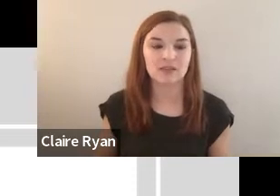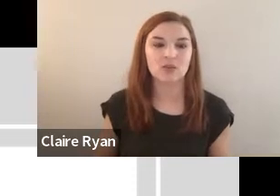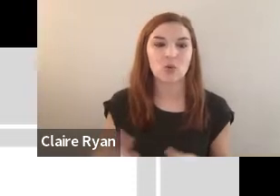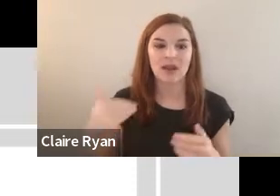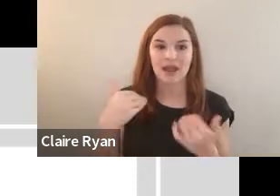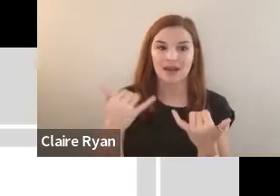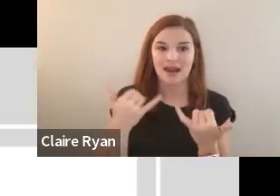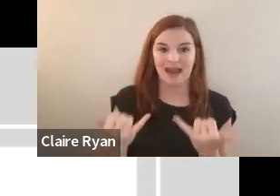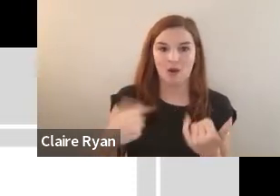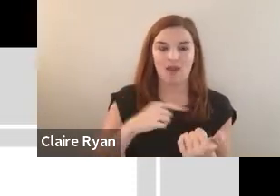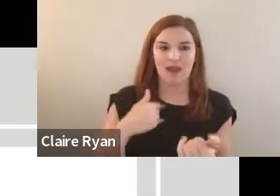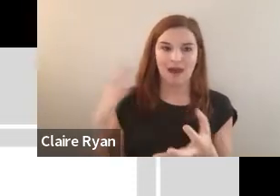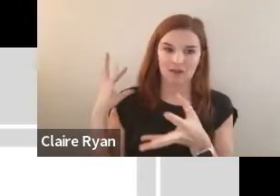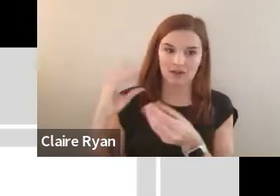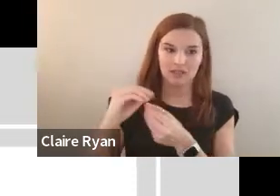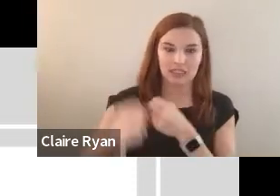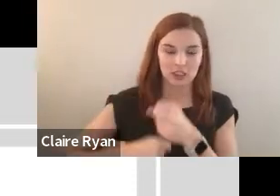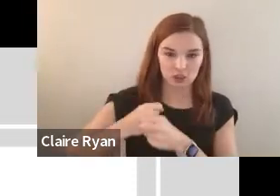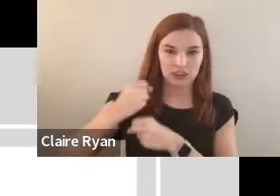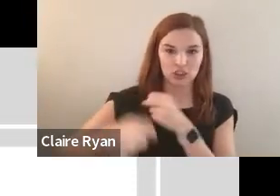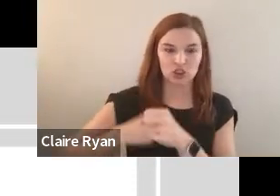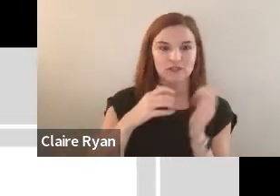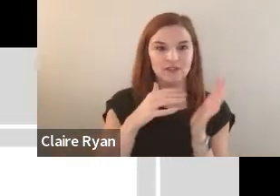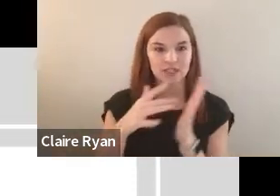are beyond a child's capacity to control.